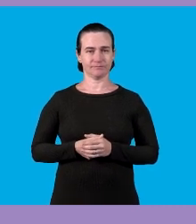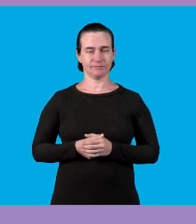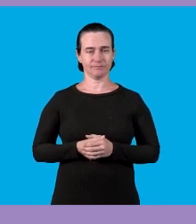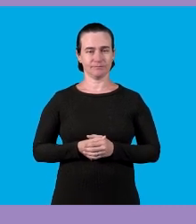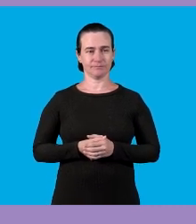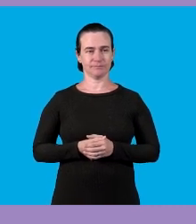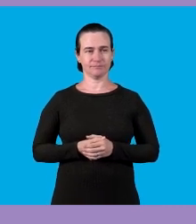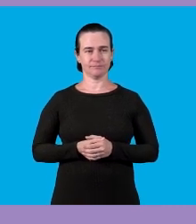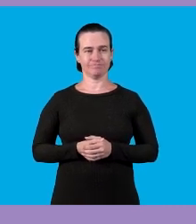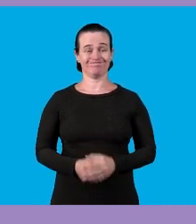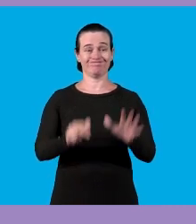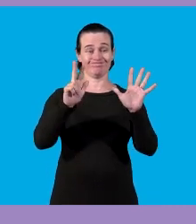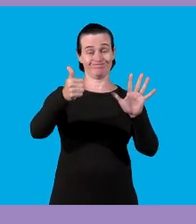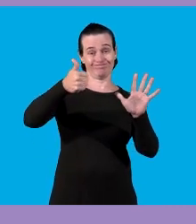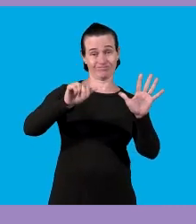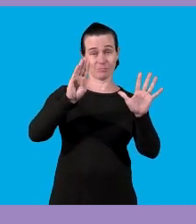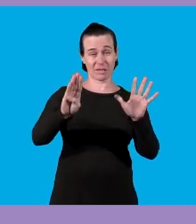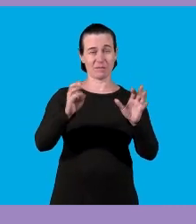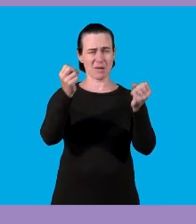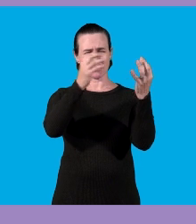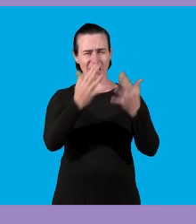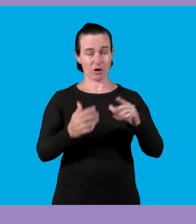All right, calculate the angle DEC.